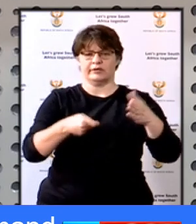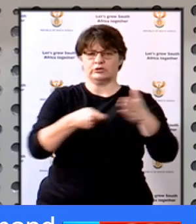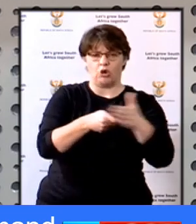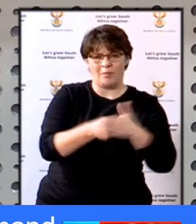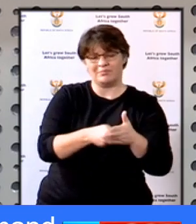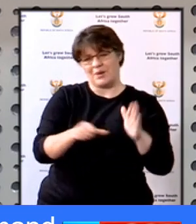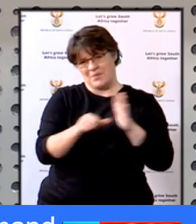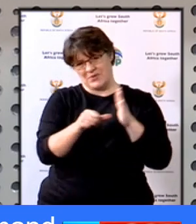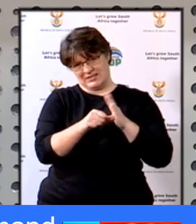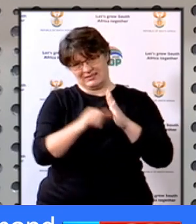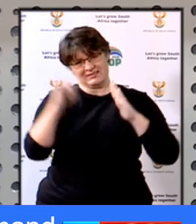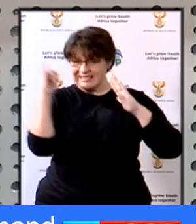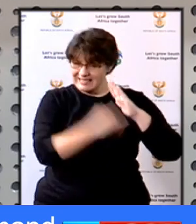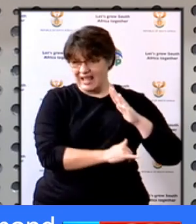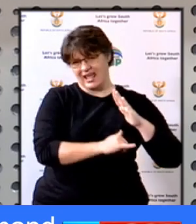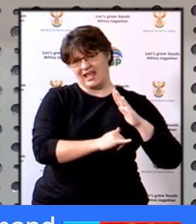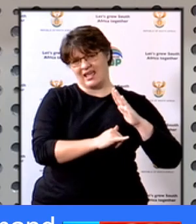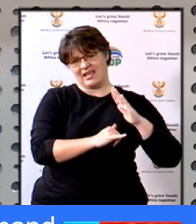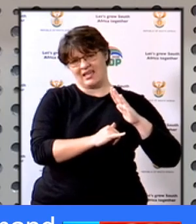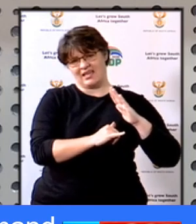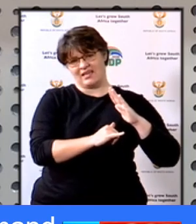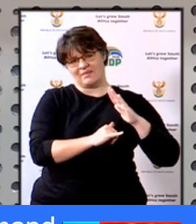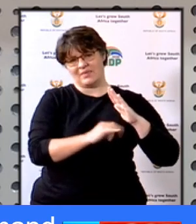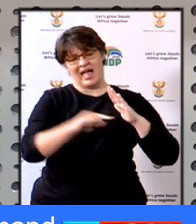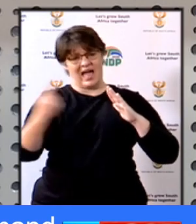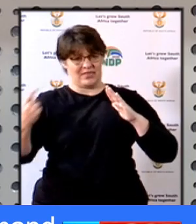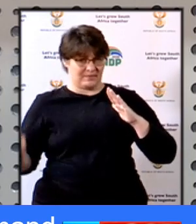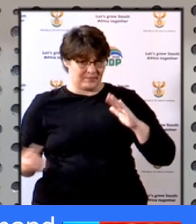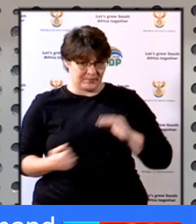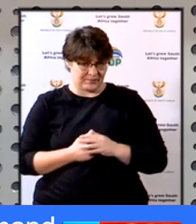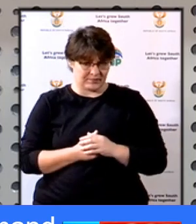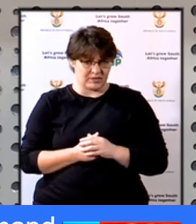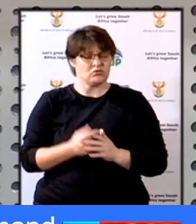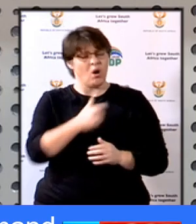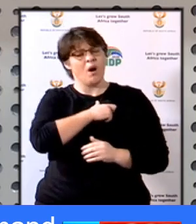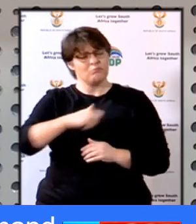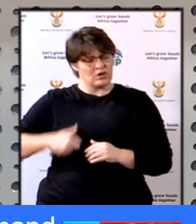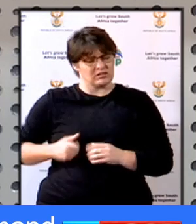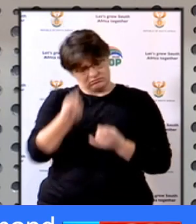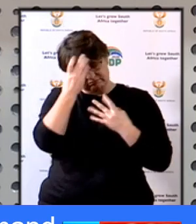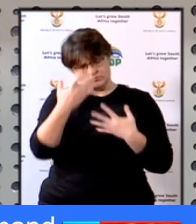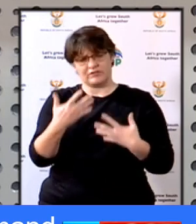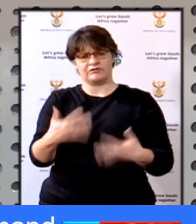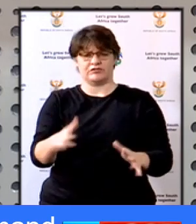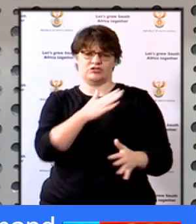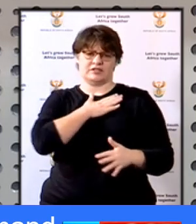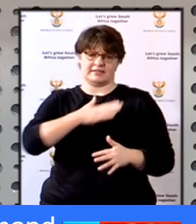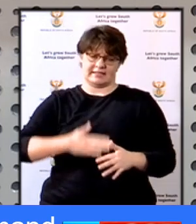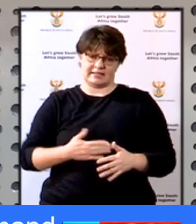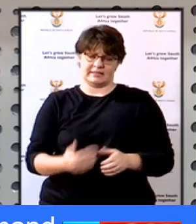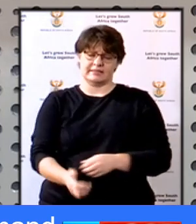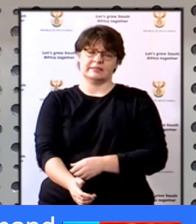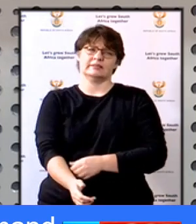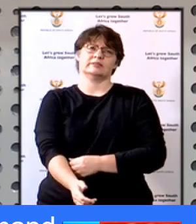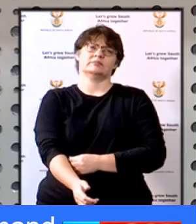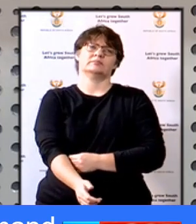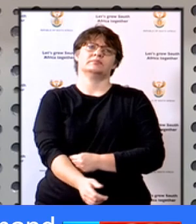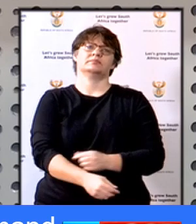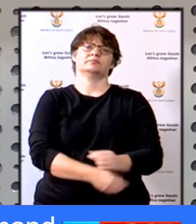is set out in the regulations, and the President had given an indication of that on Sunday.